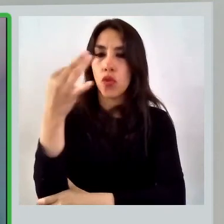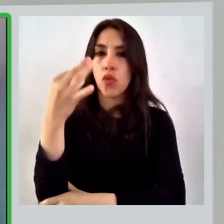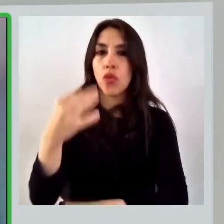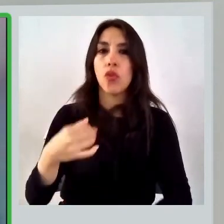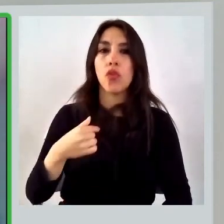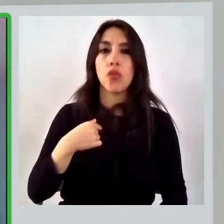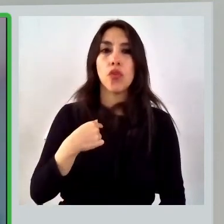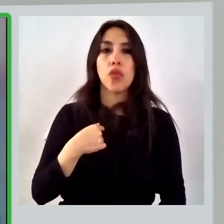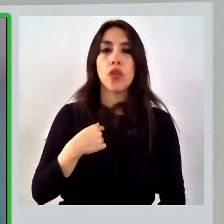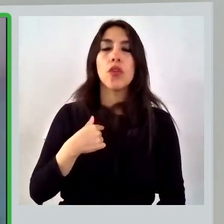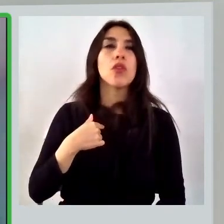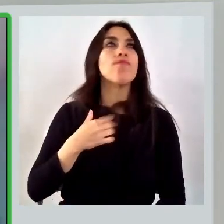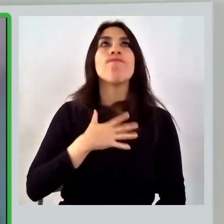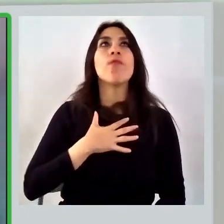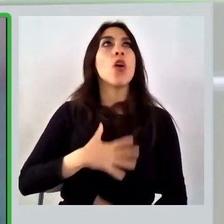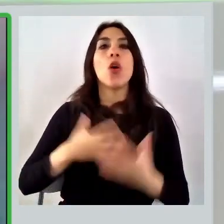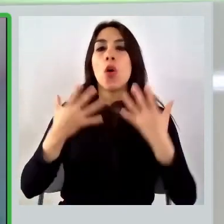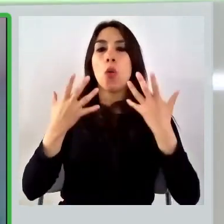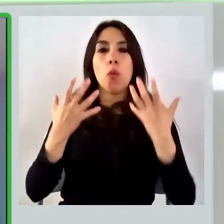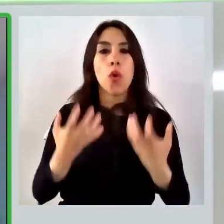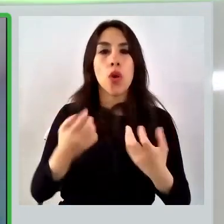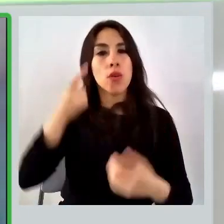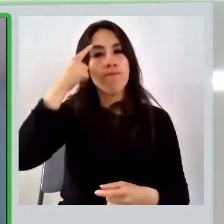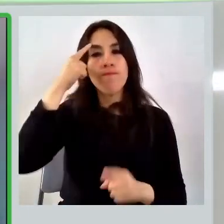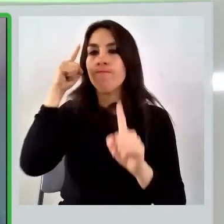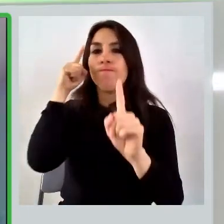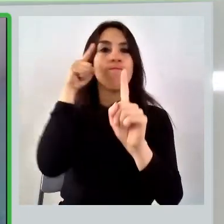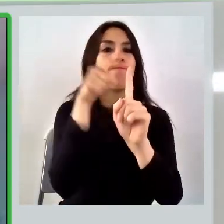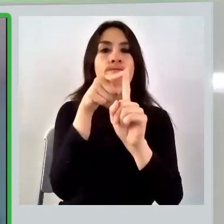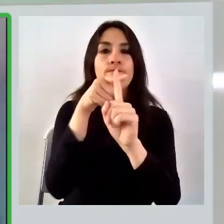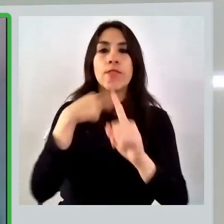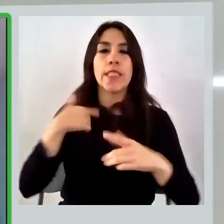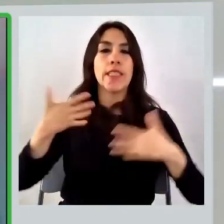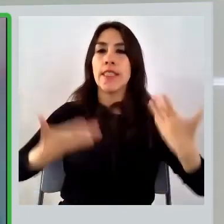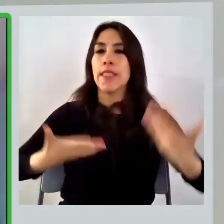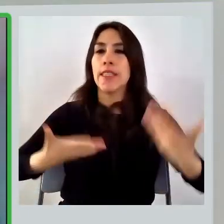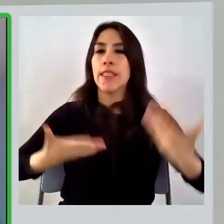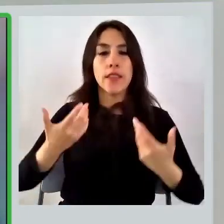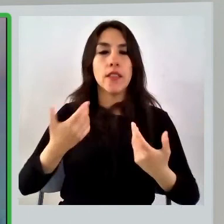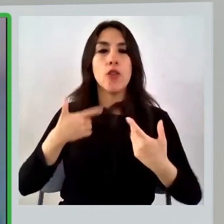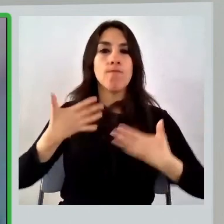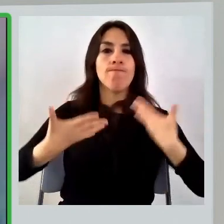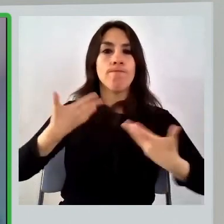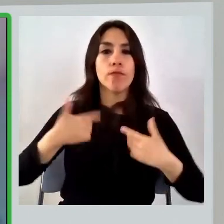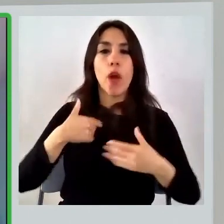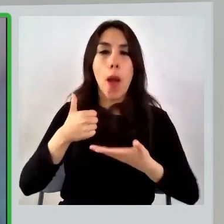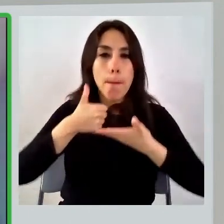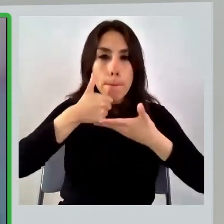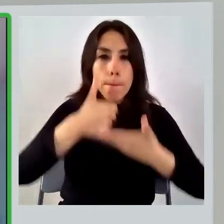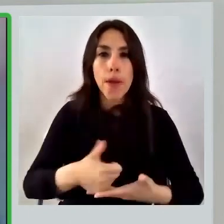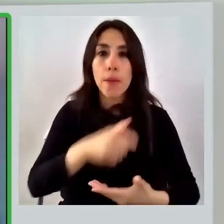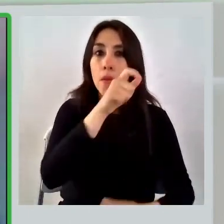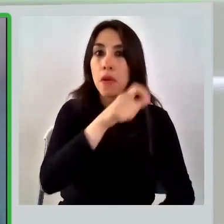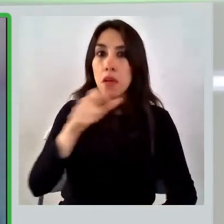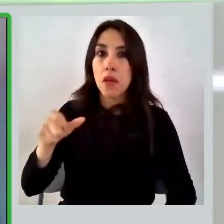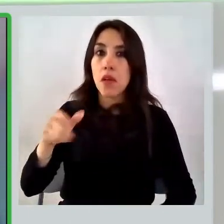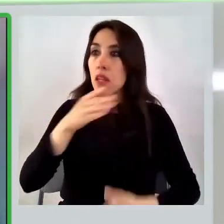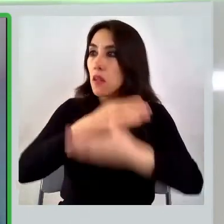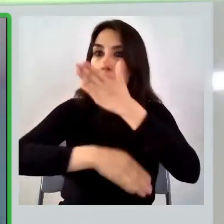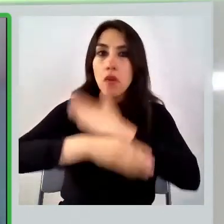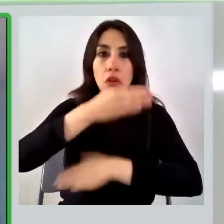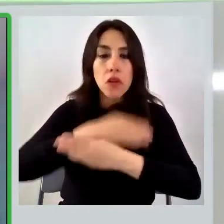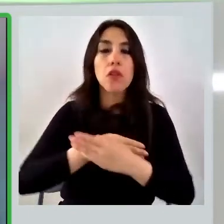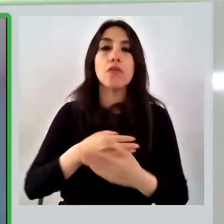and mentoring colleagues with invisible disabilities, drawing from my own experience since being diagnosed with